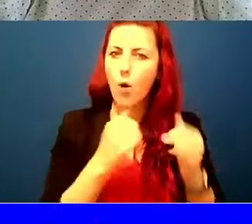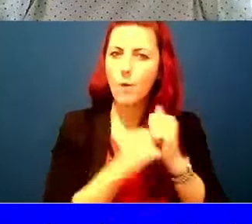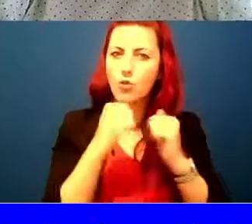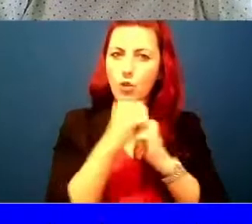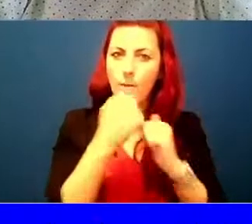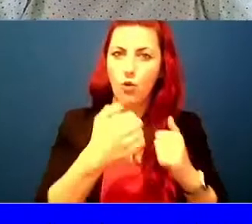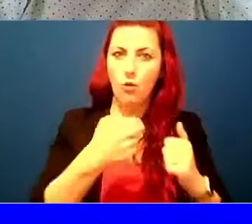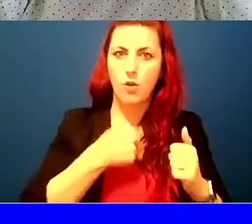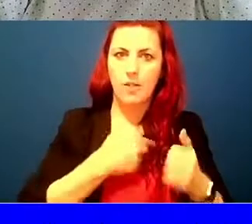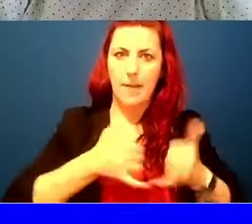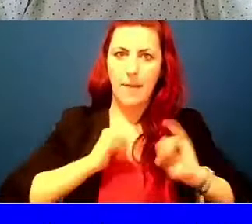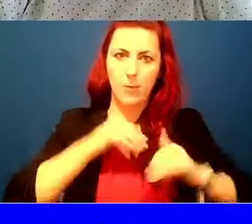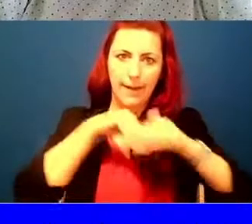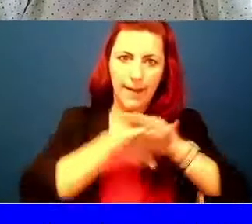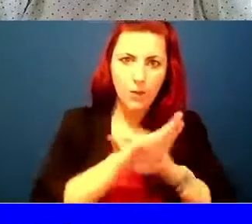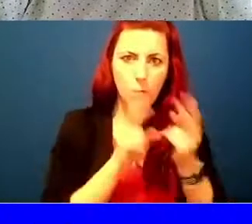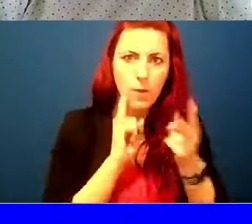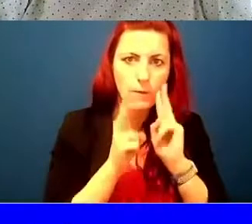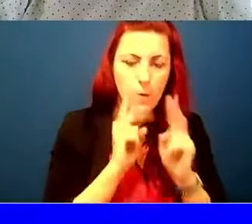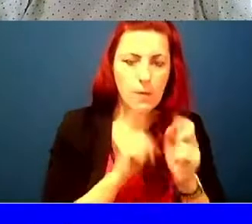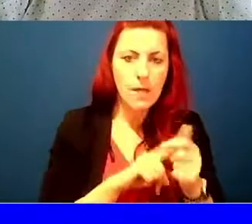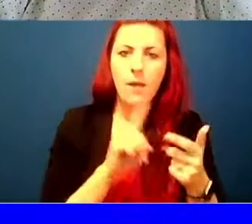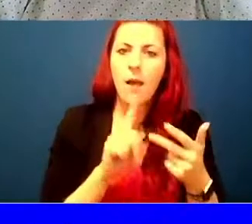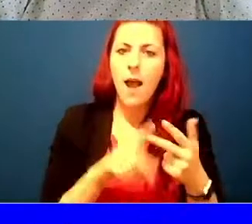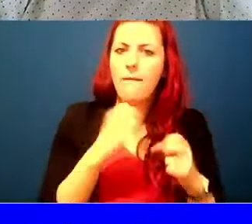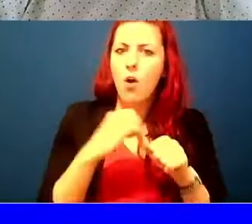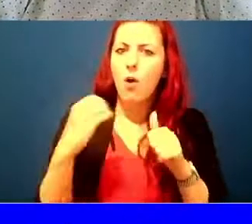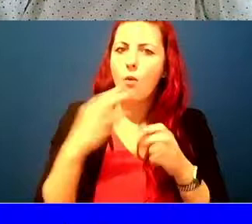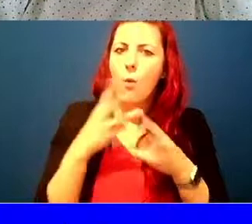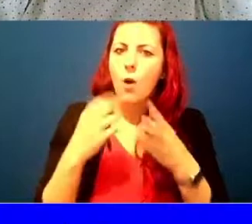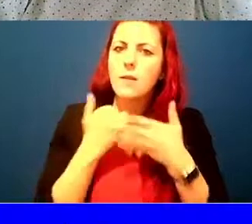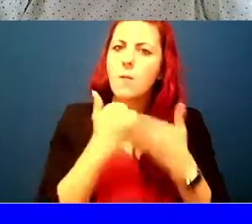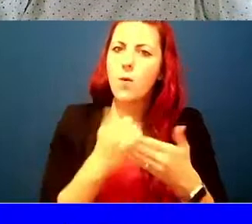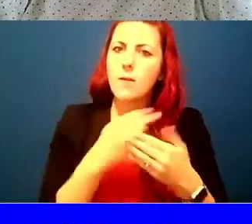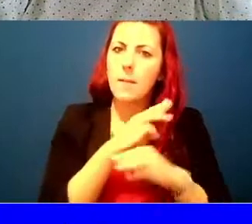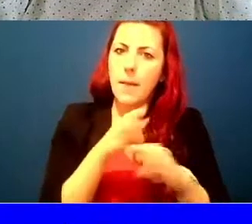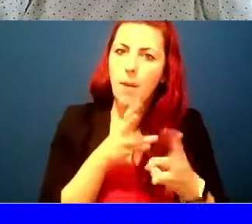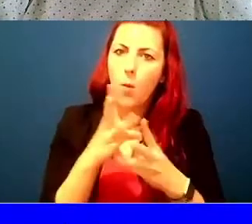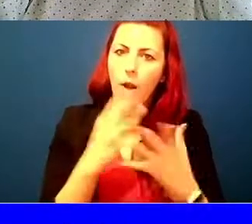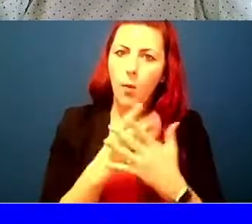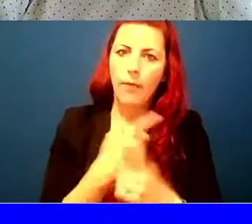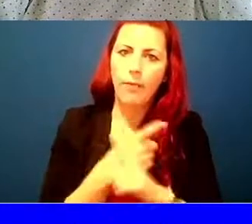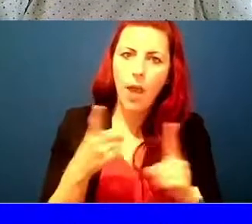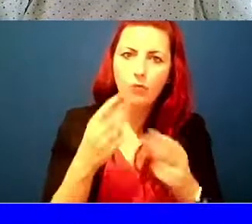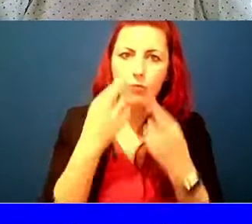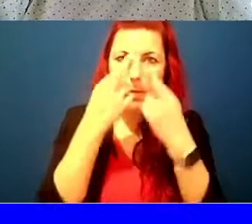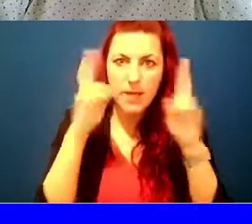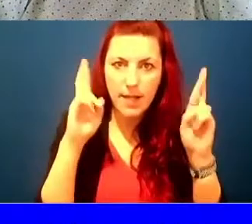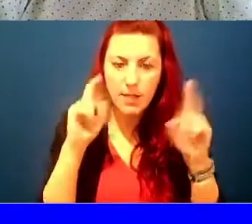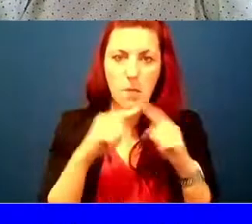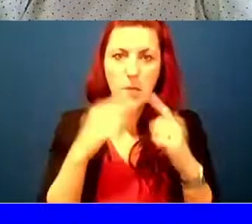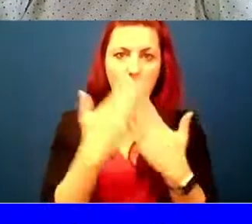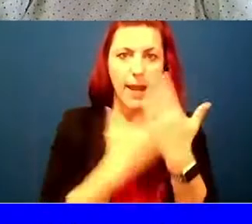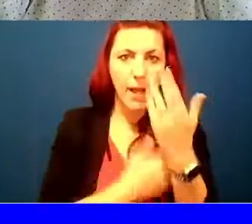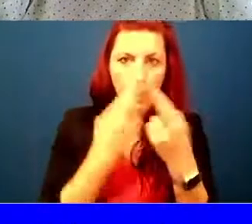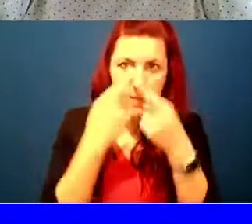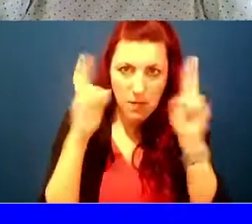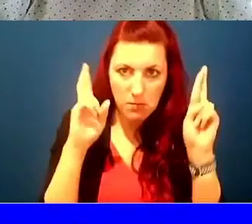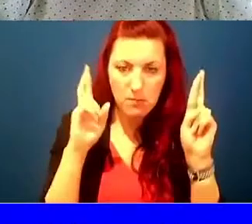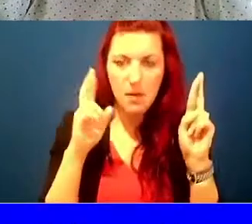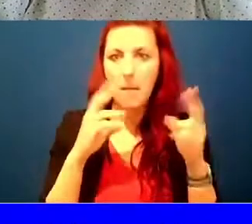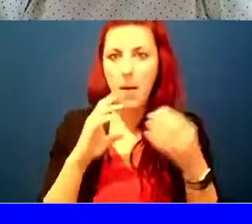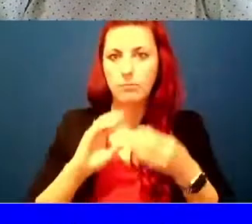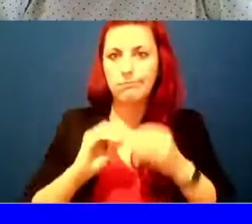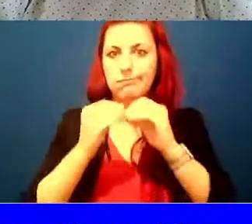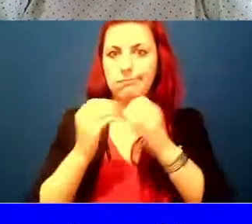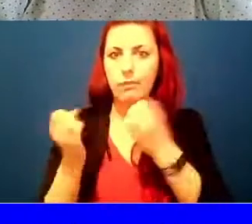to do that. And we do a lot of work supporting people, working with their representatives, their legal reps, around providing